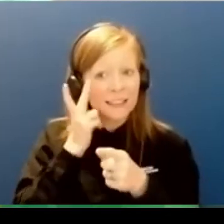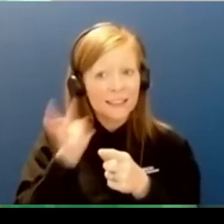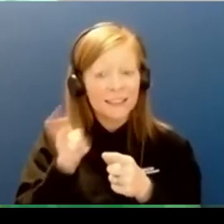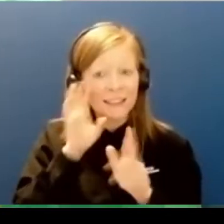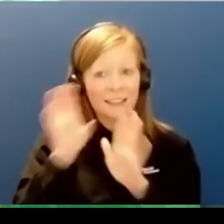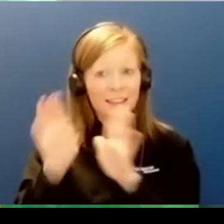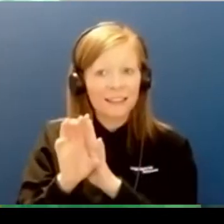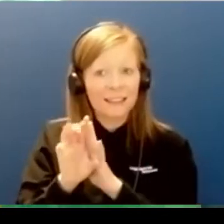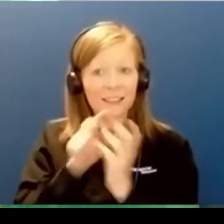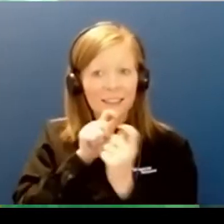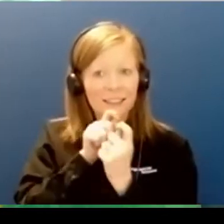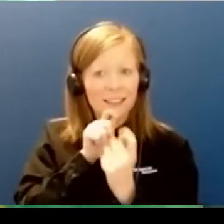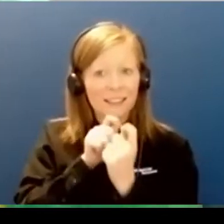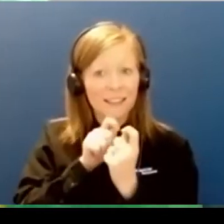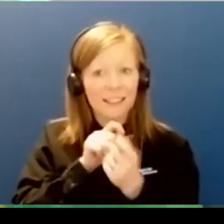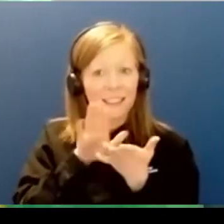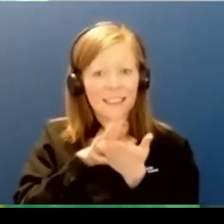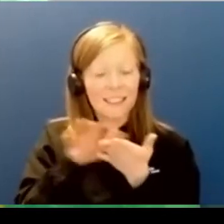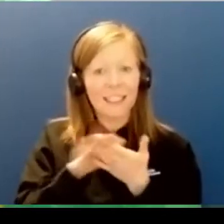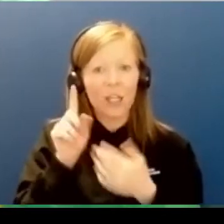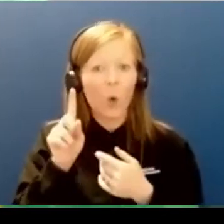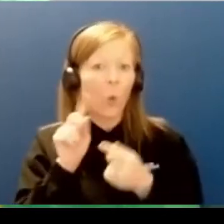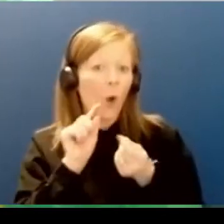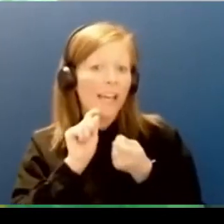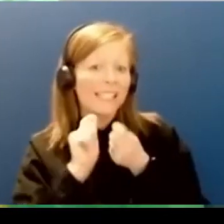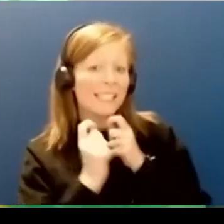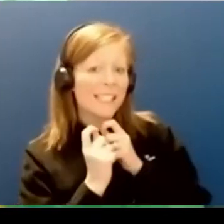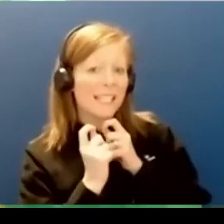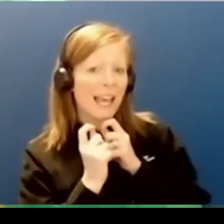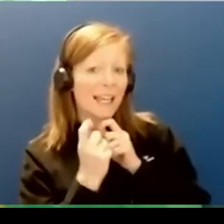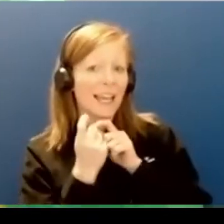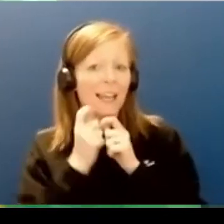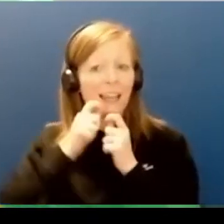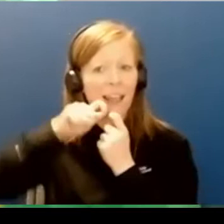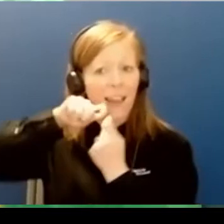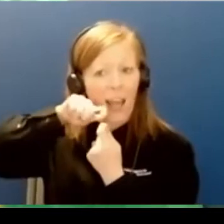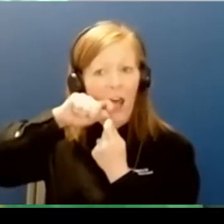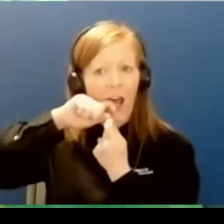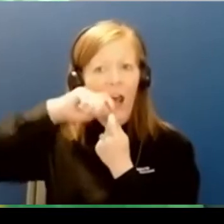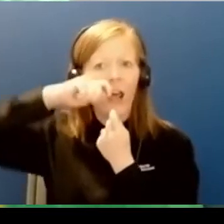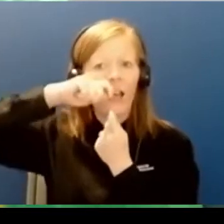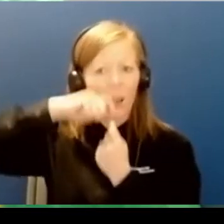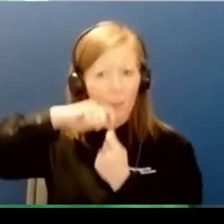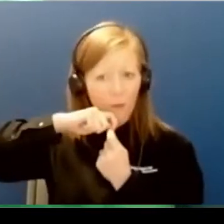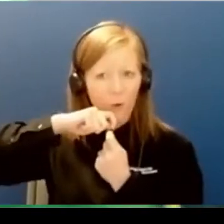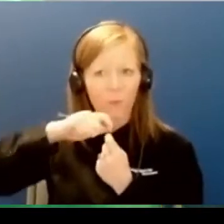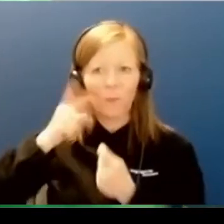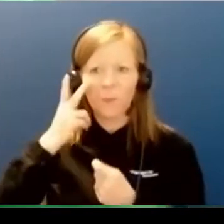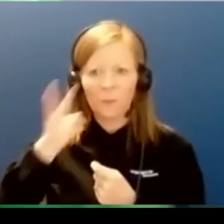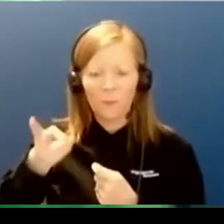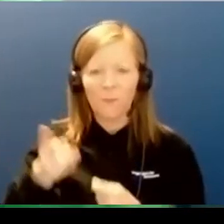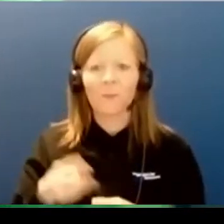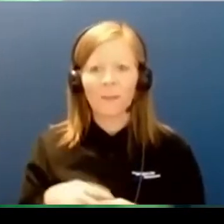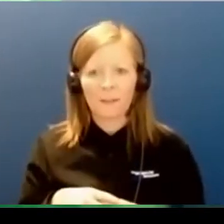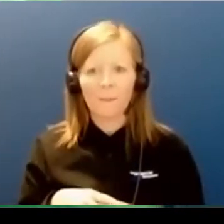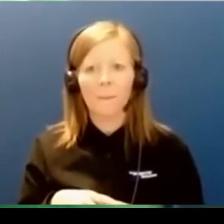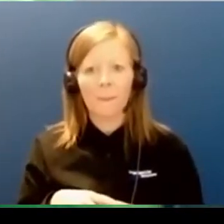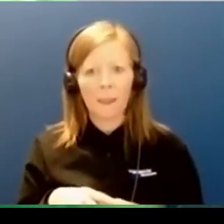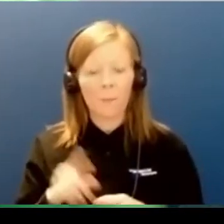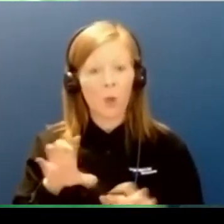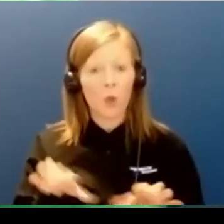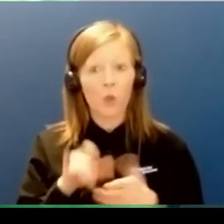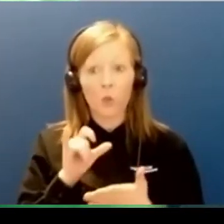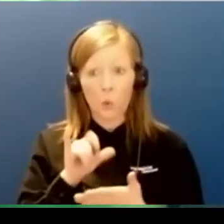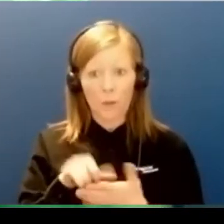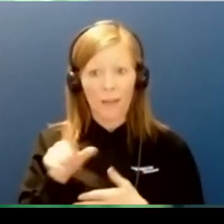just clean one side of the tooth and then the other come out over the gum tissue, and you'll be able to do that. But you can use any of